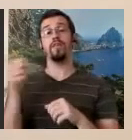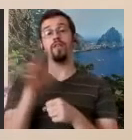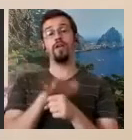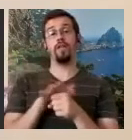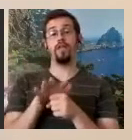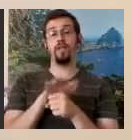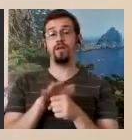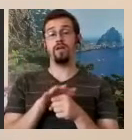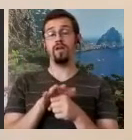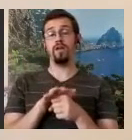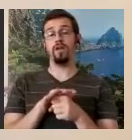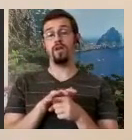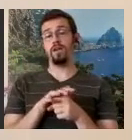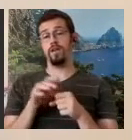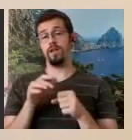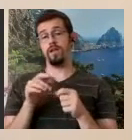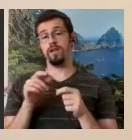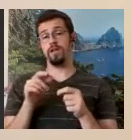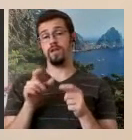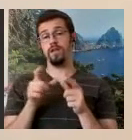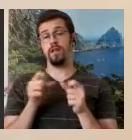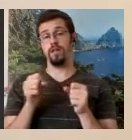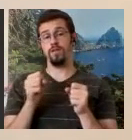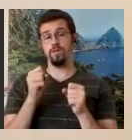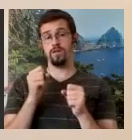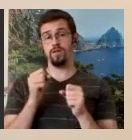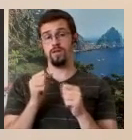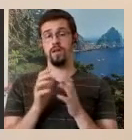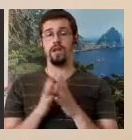go, this